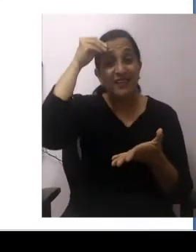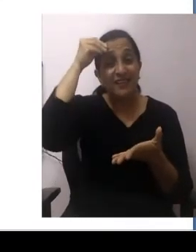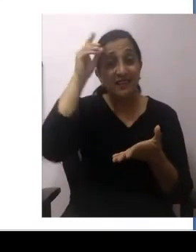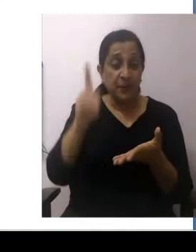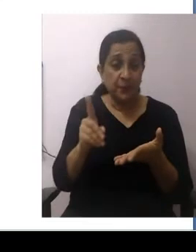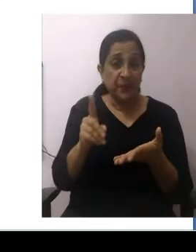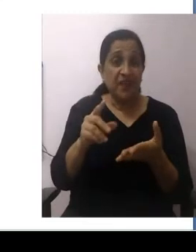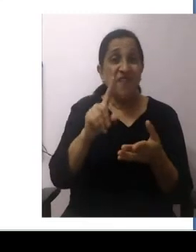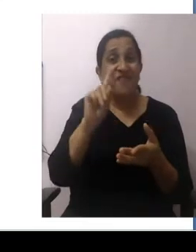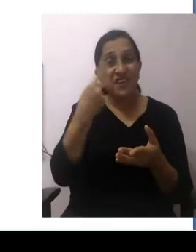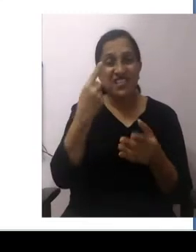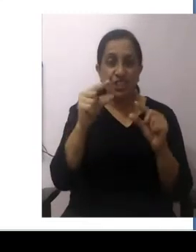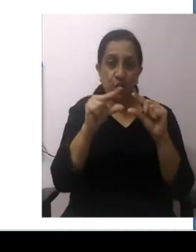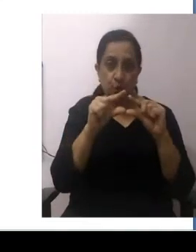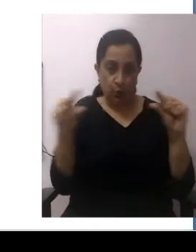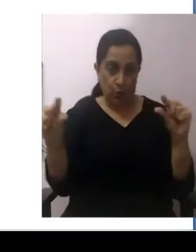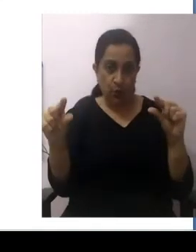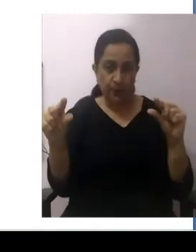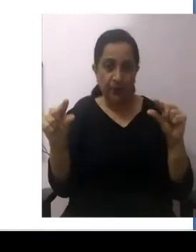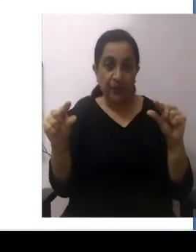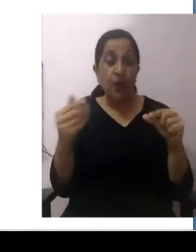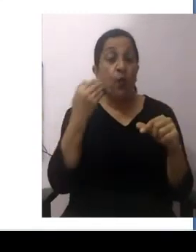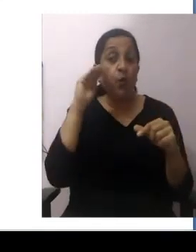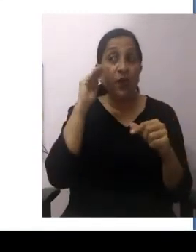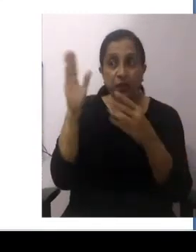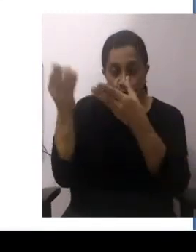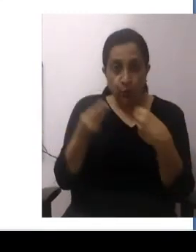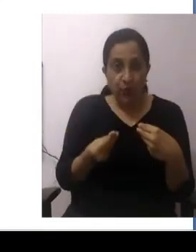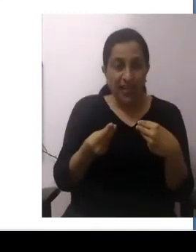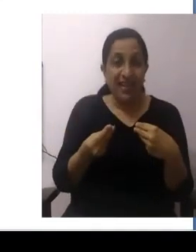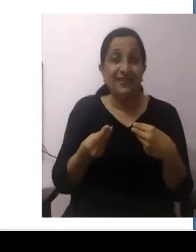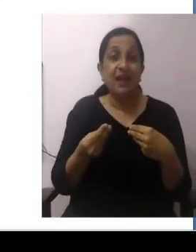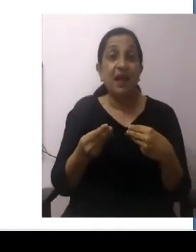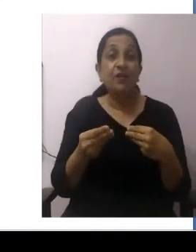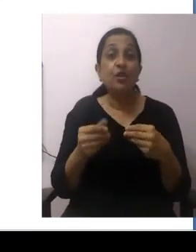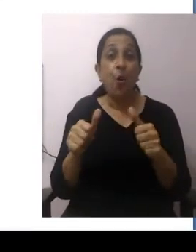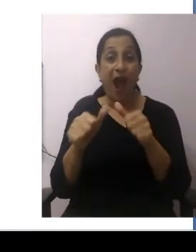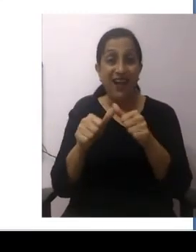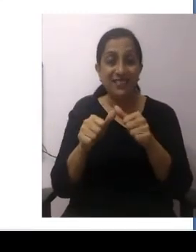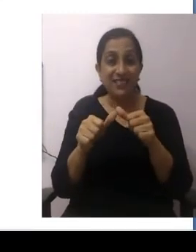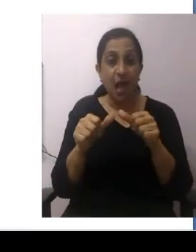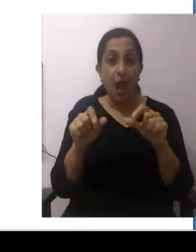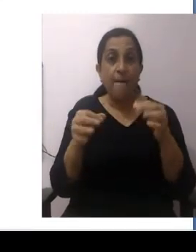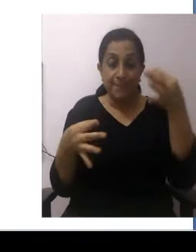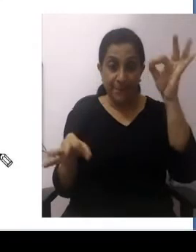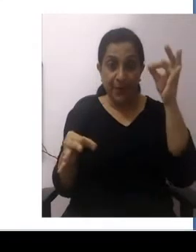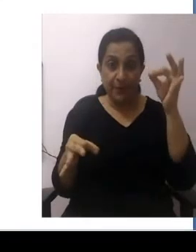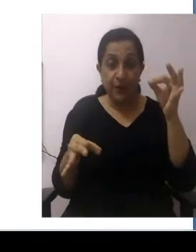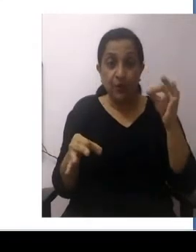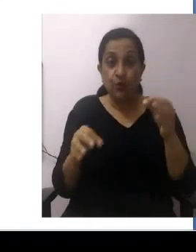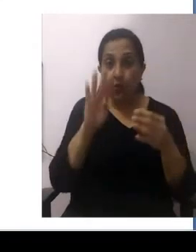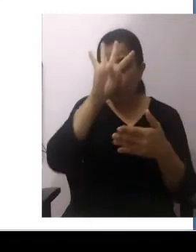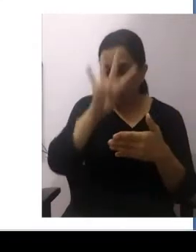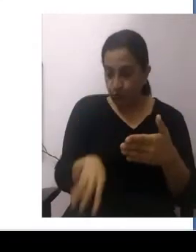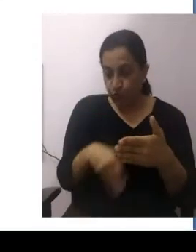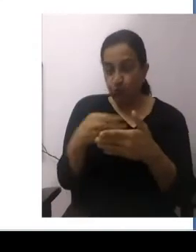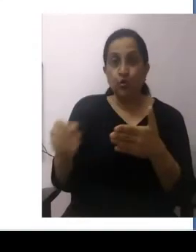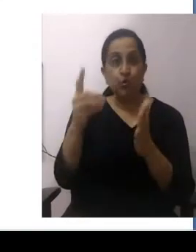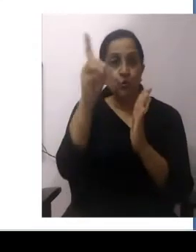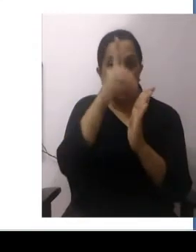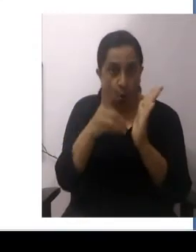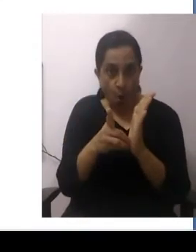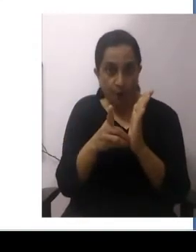paper, either in the question paper or answer paper somewhere in the corner, you write this table.